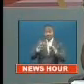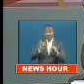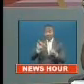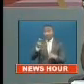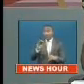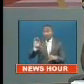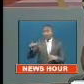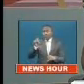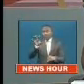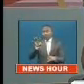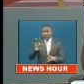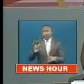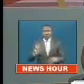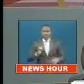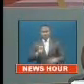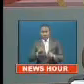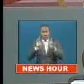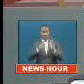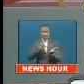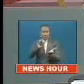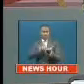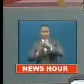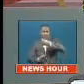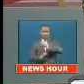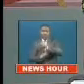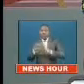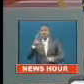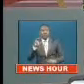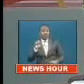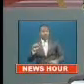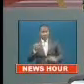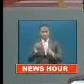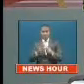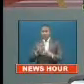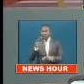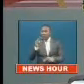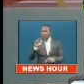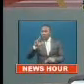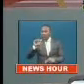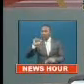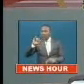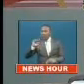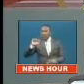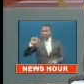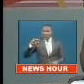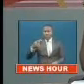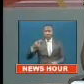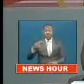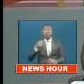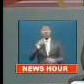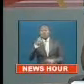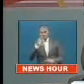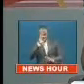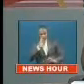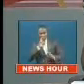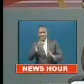exclusive interview with GBC 24, the executive director of the Media Foundation for West Africa, Sulemana Braimah, called for